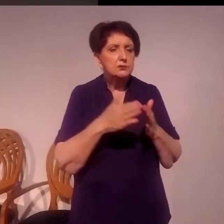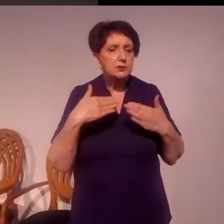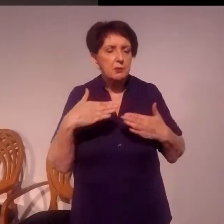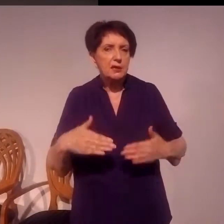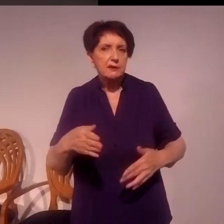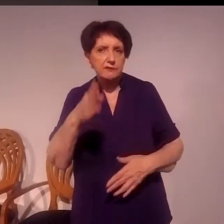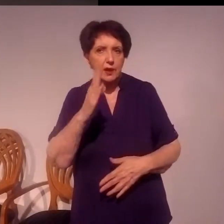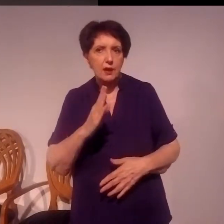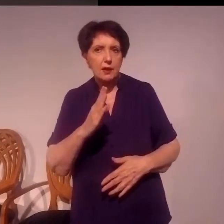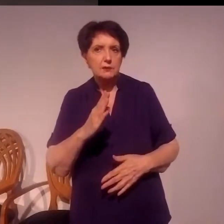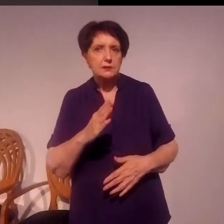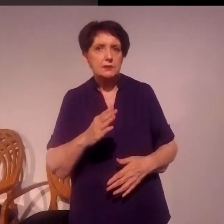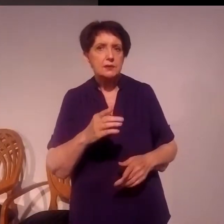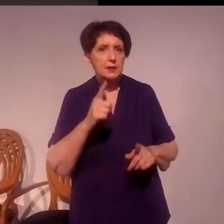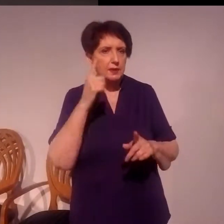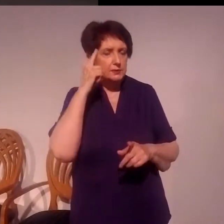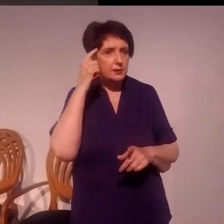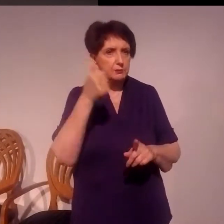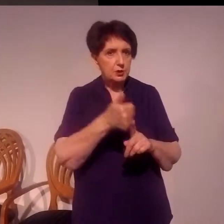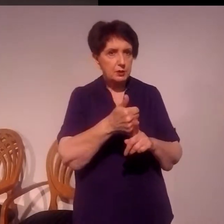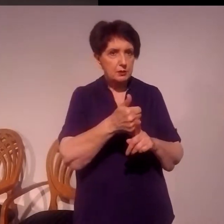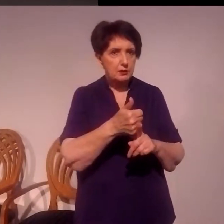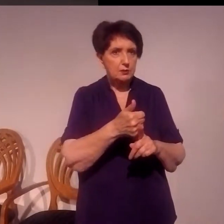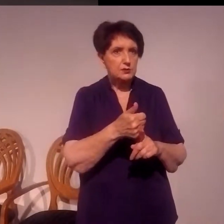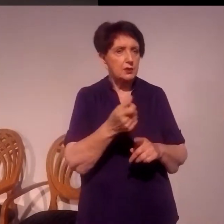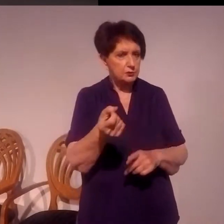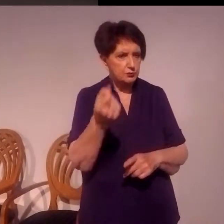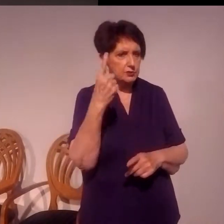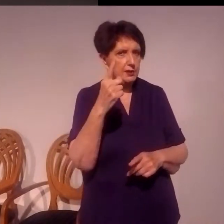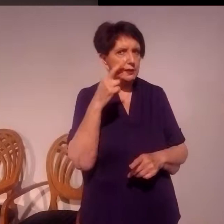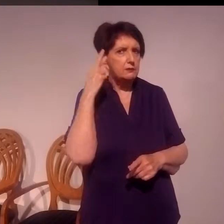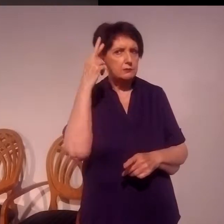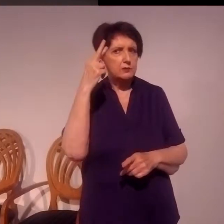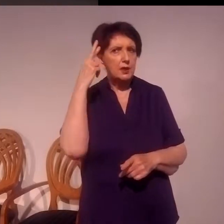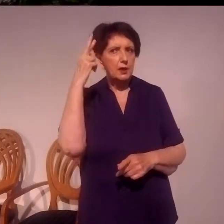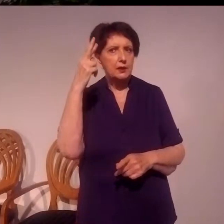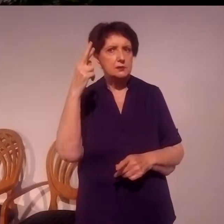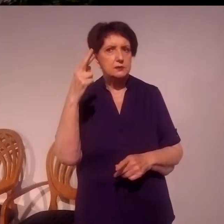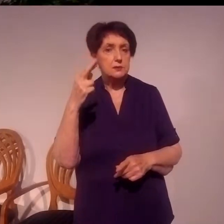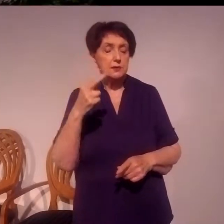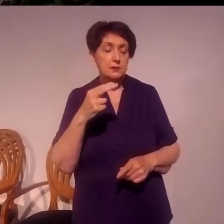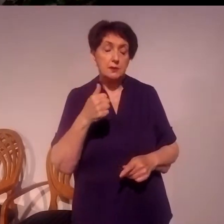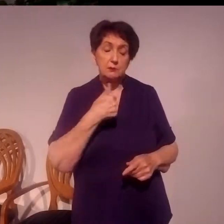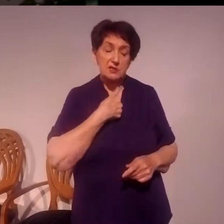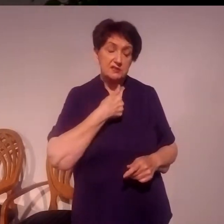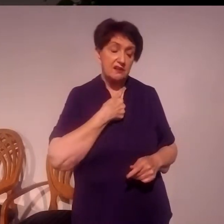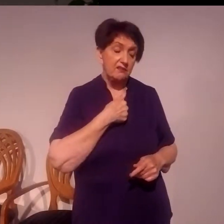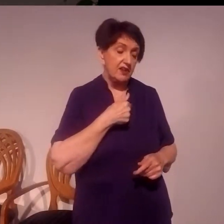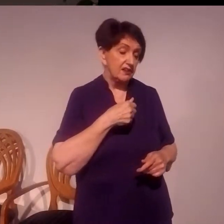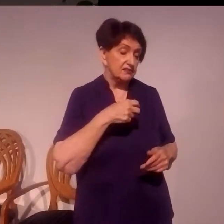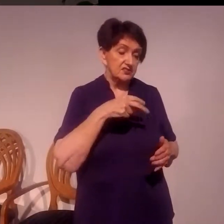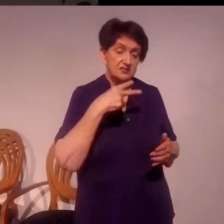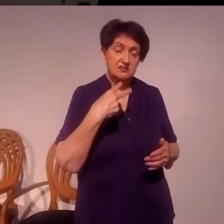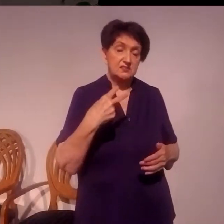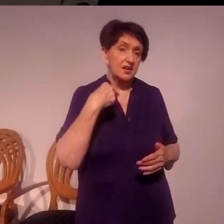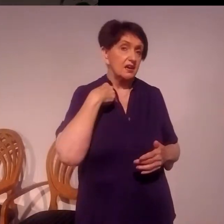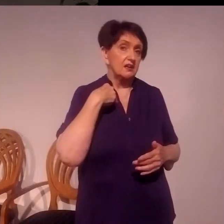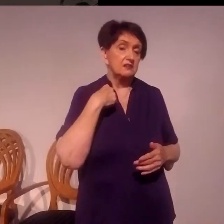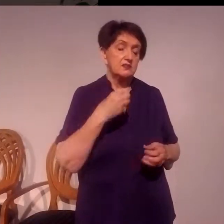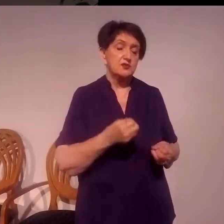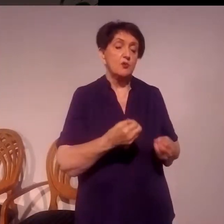it's up to us to understand and to realize, because I personally sometimes get bogged down in this, I admit it, there's so